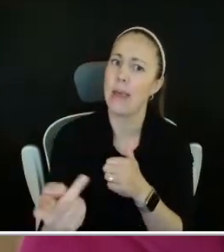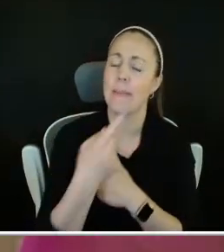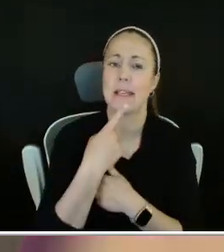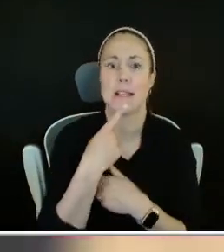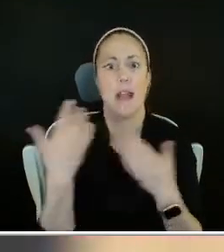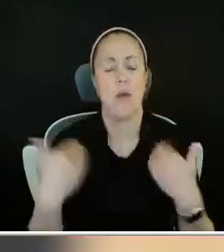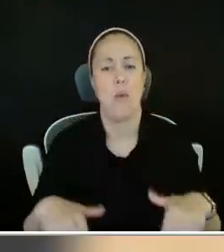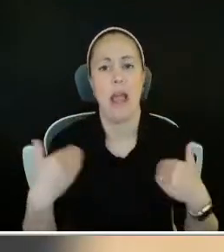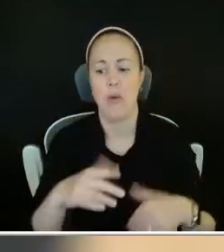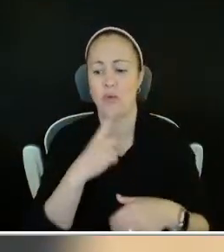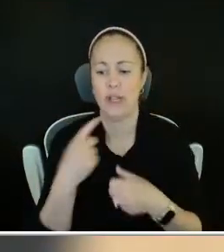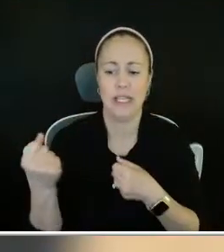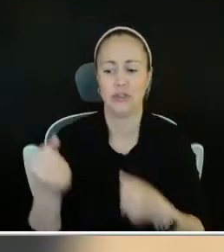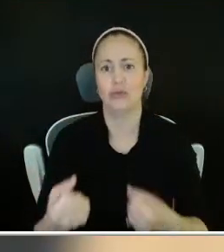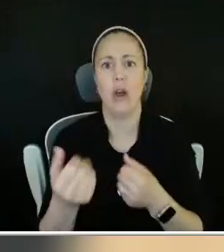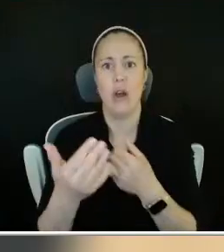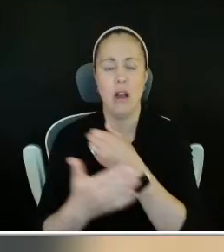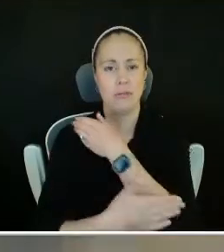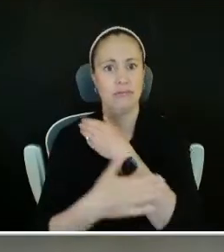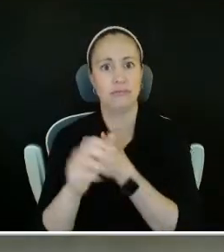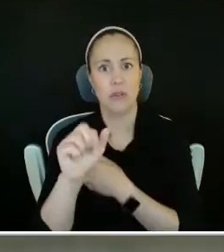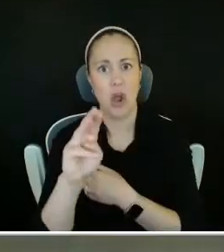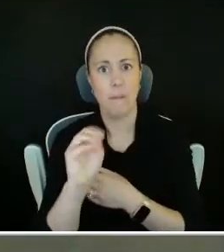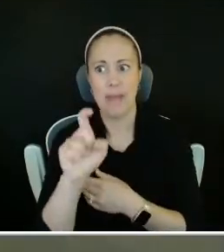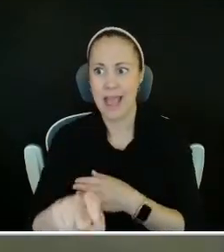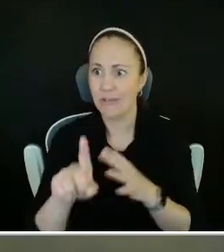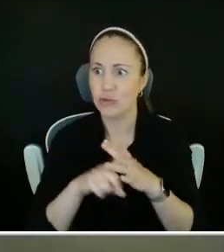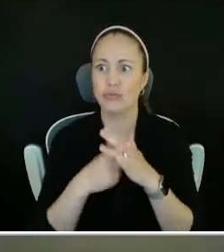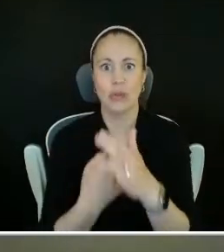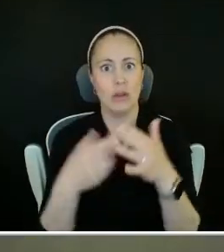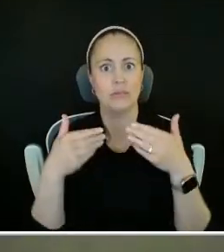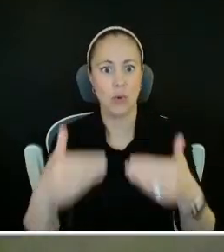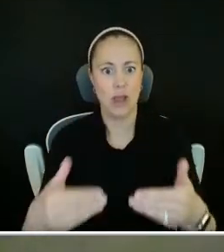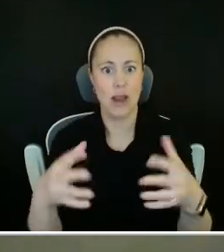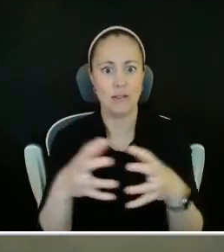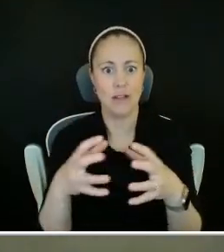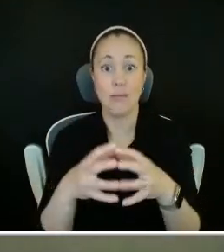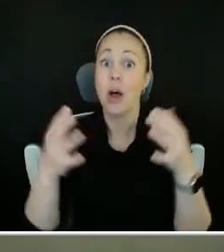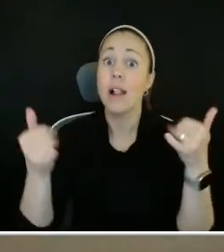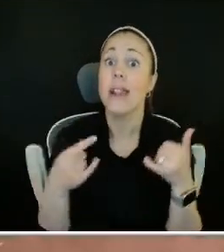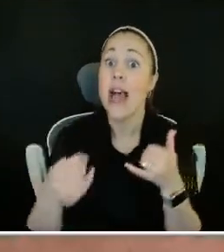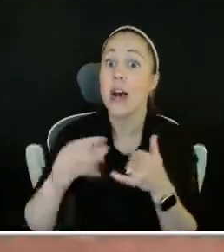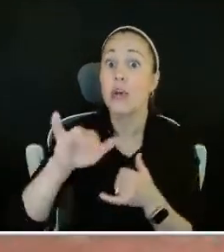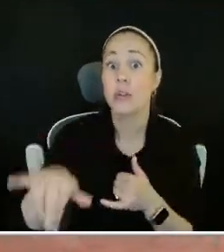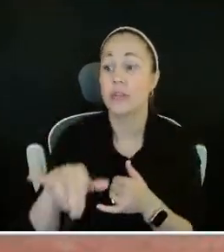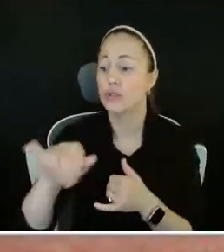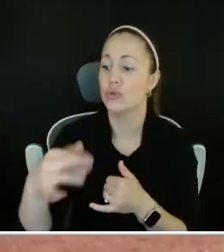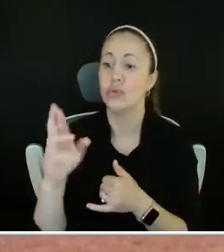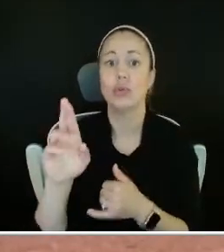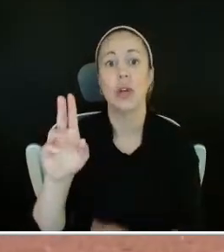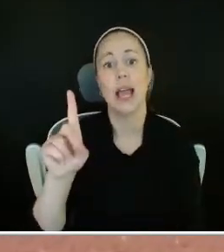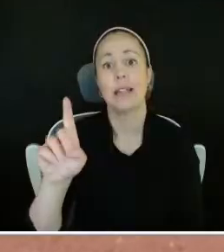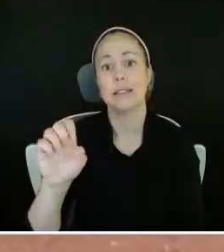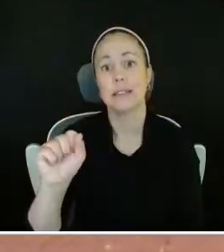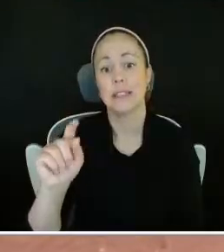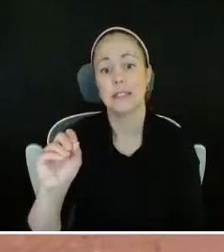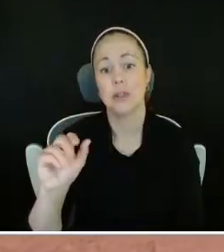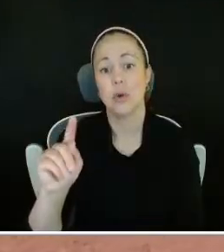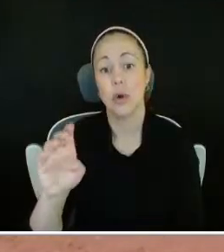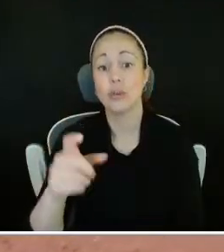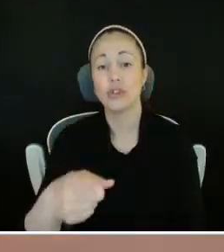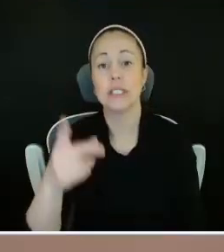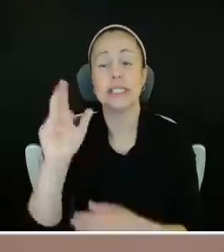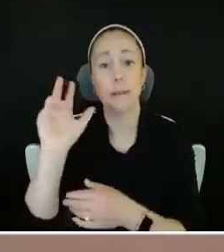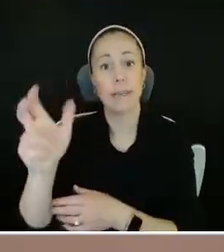for softball. It started when she was 7. Now a junior at DeSoto, Lael pitches for her high school softball team,